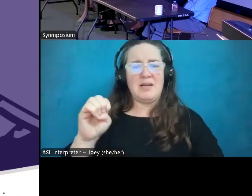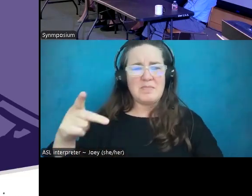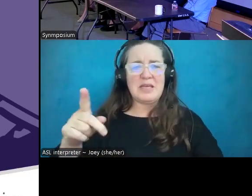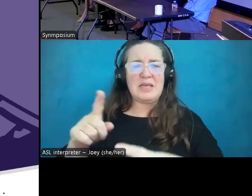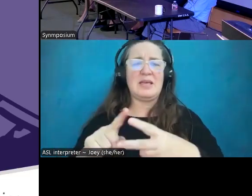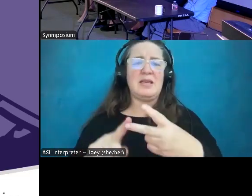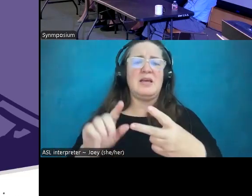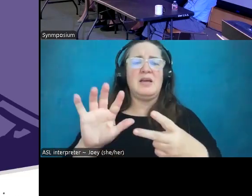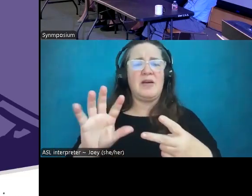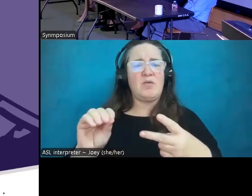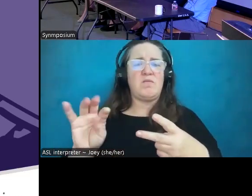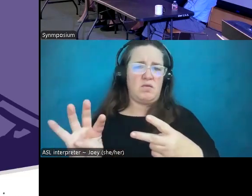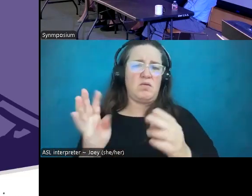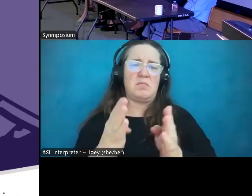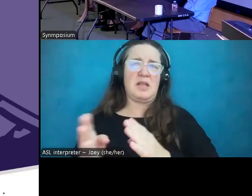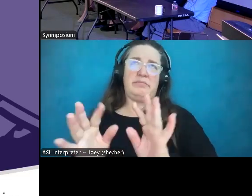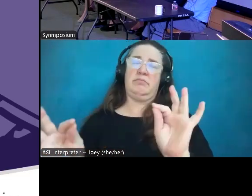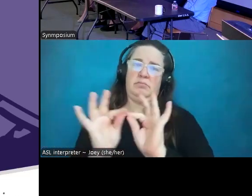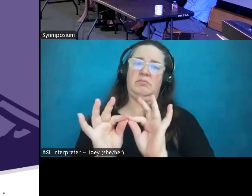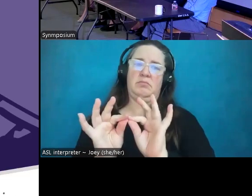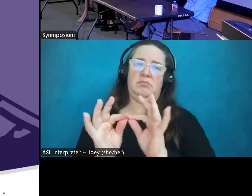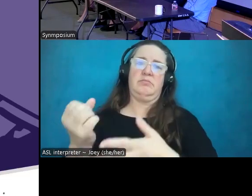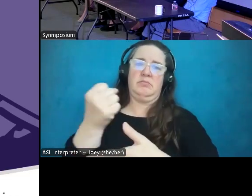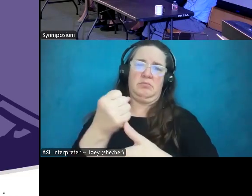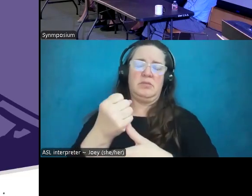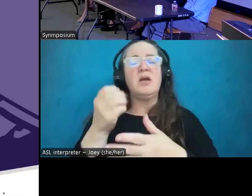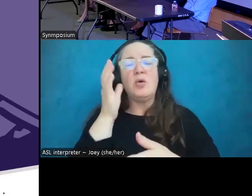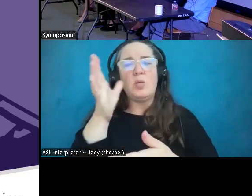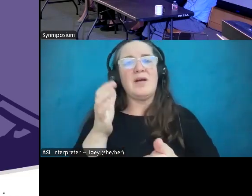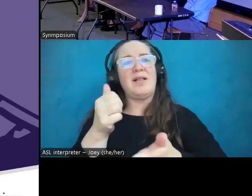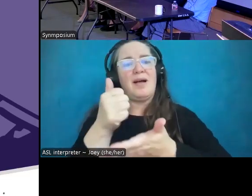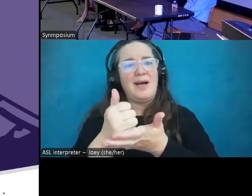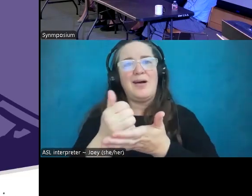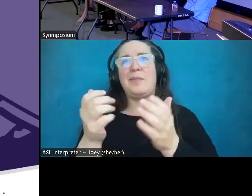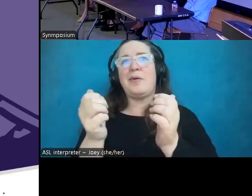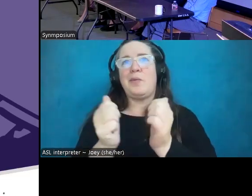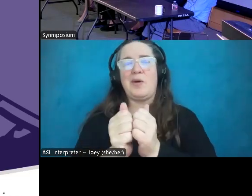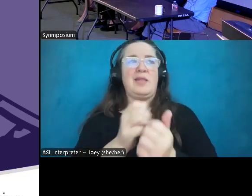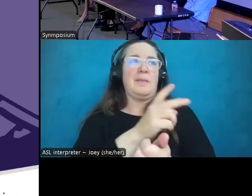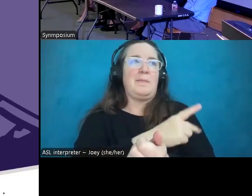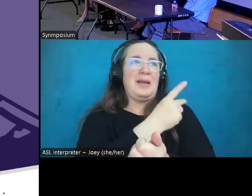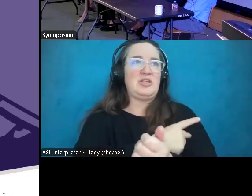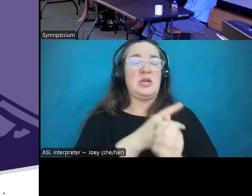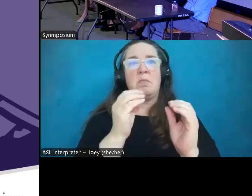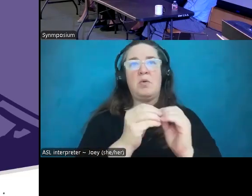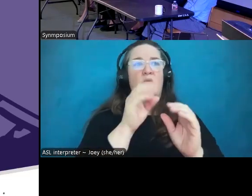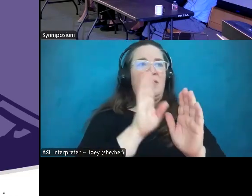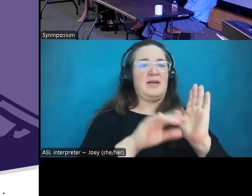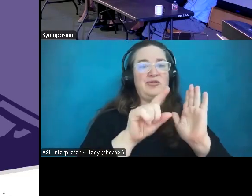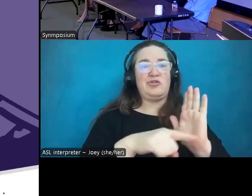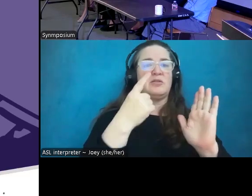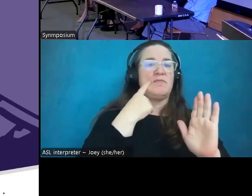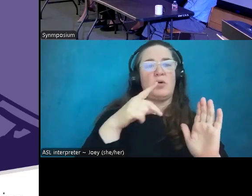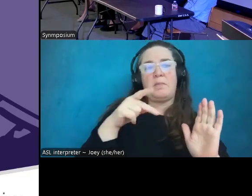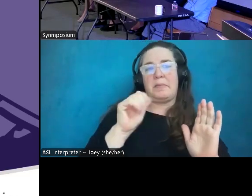really important to have in place, because that then carries with the patient beyond public school system.